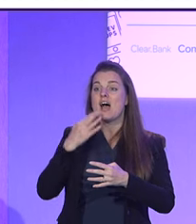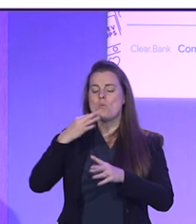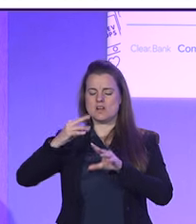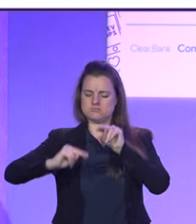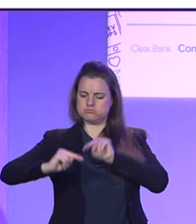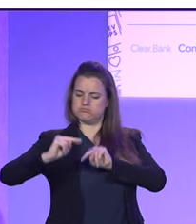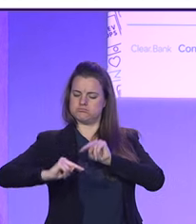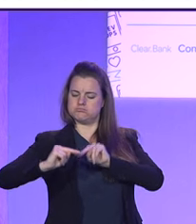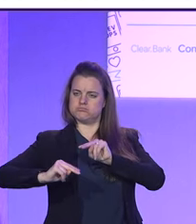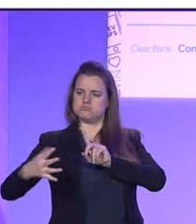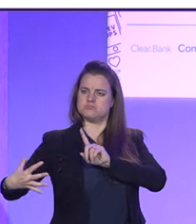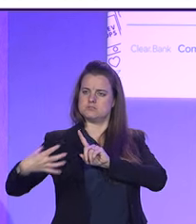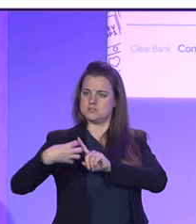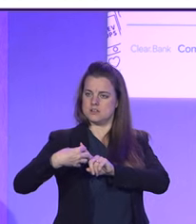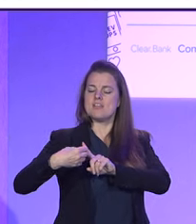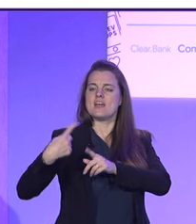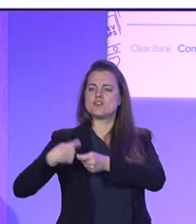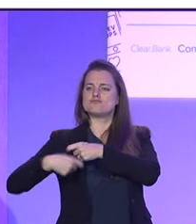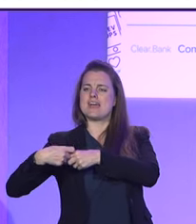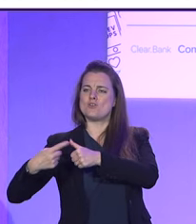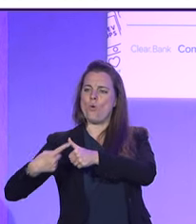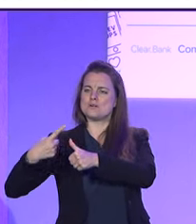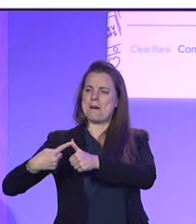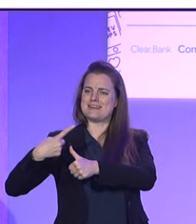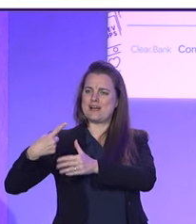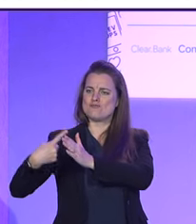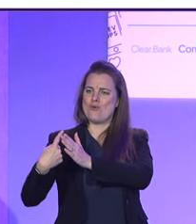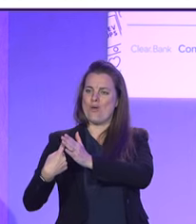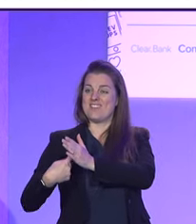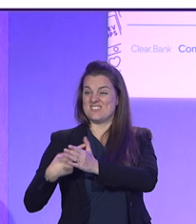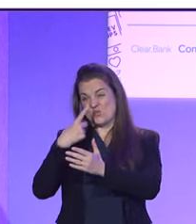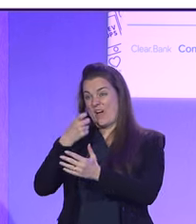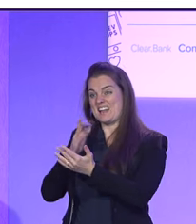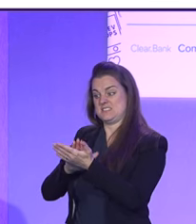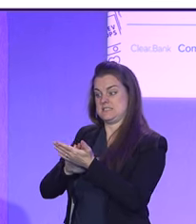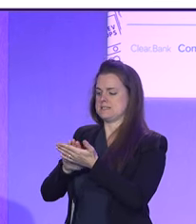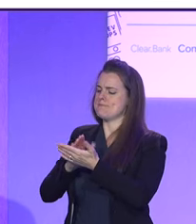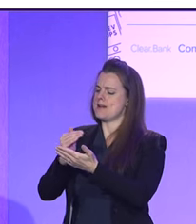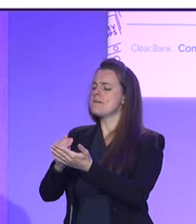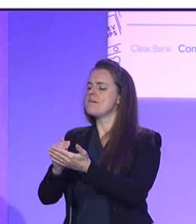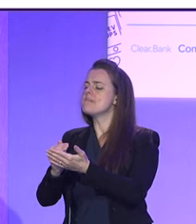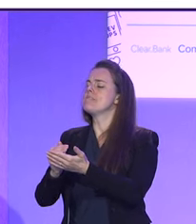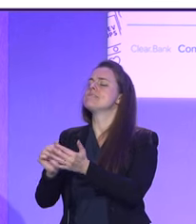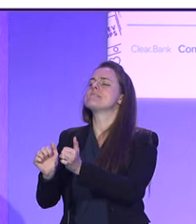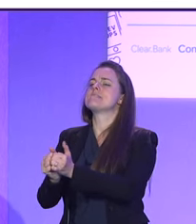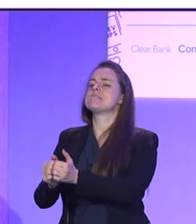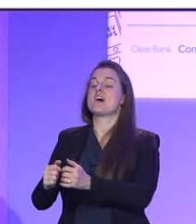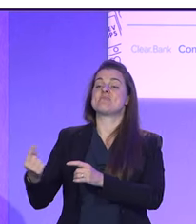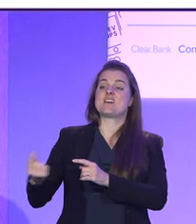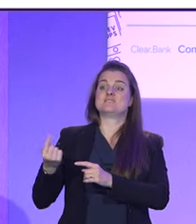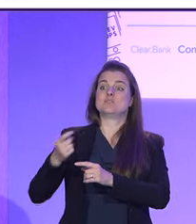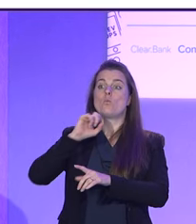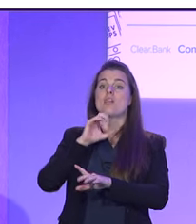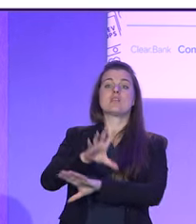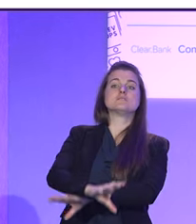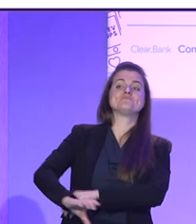accordingly to rules that you define. So this is really useful when you don't know, is this data really going to be